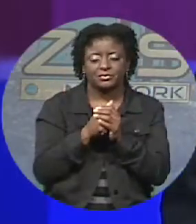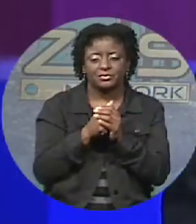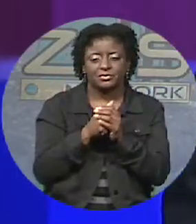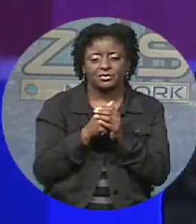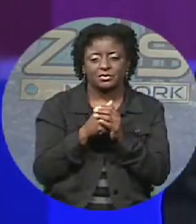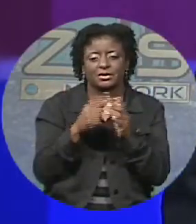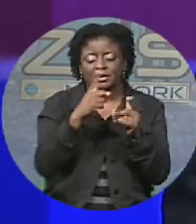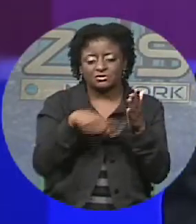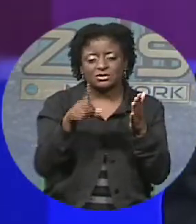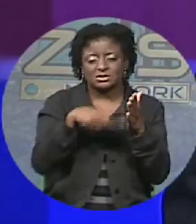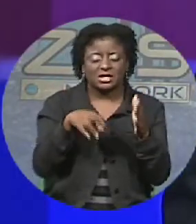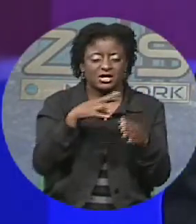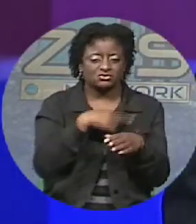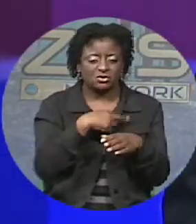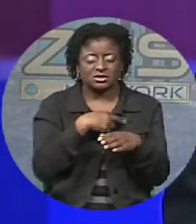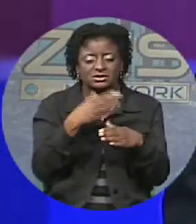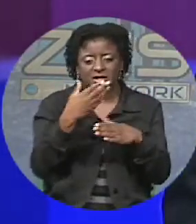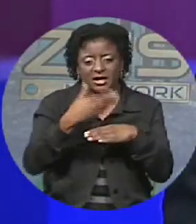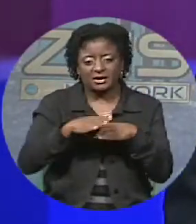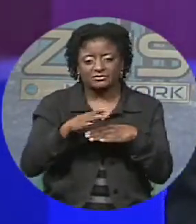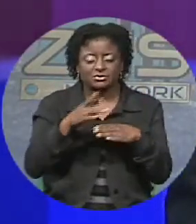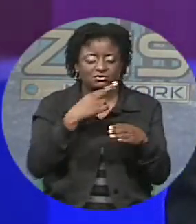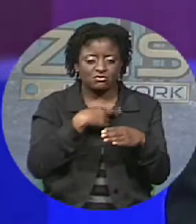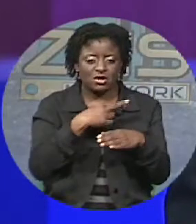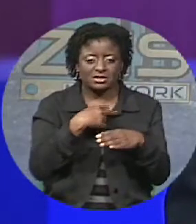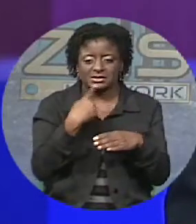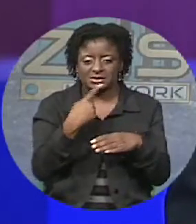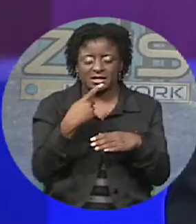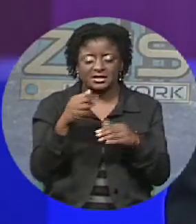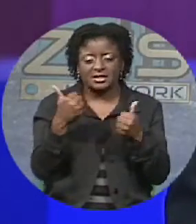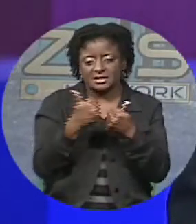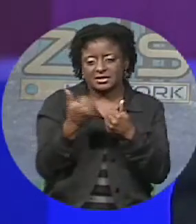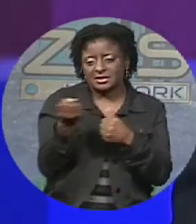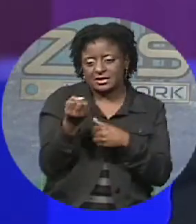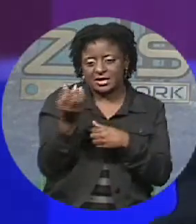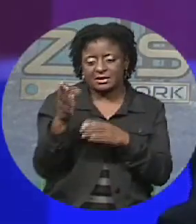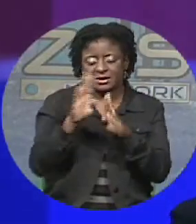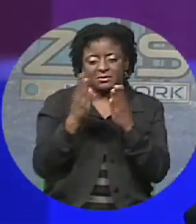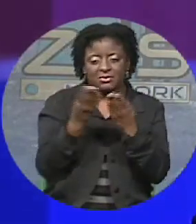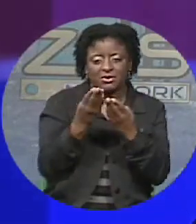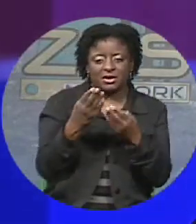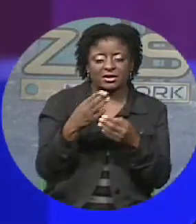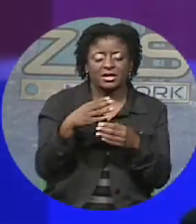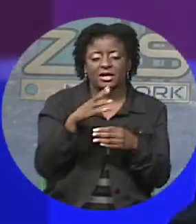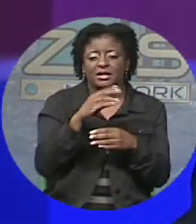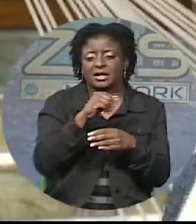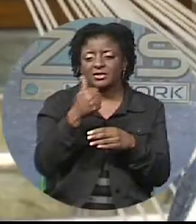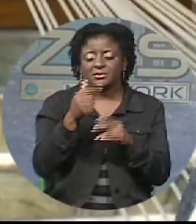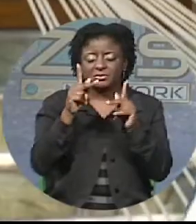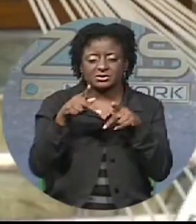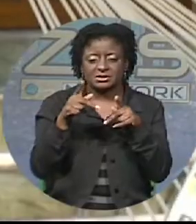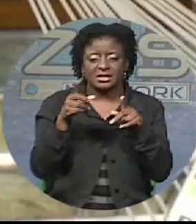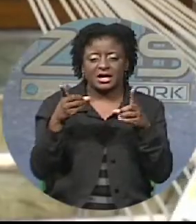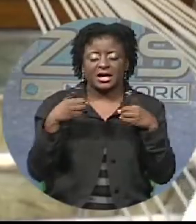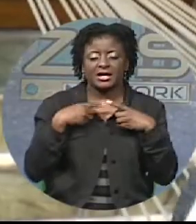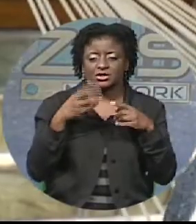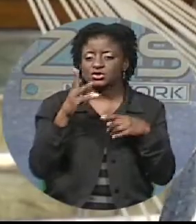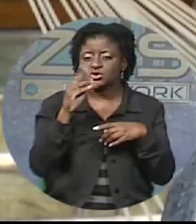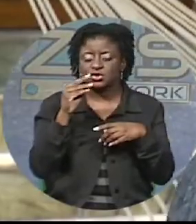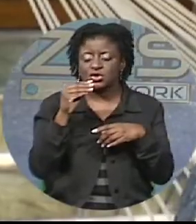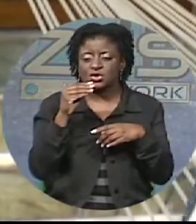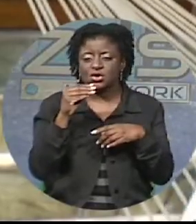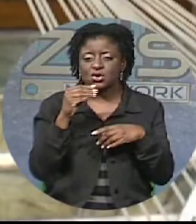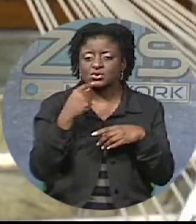claimed that the gaming board and backbenchers had no input in the bill. The team that we had, which